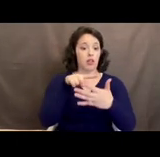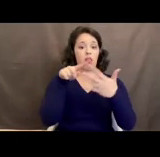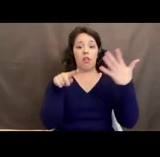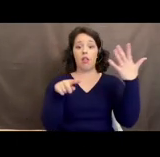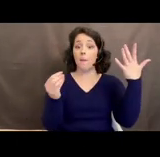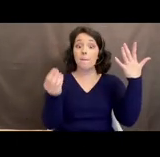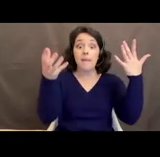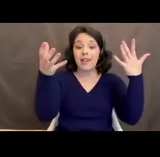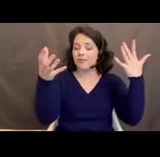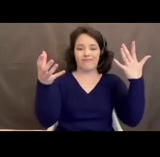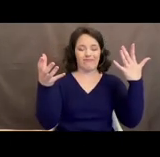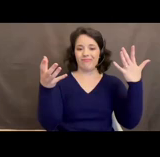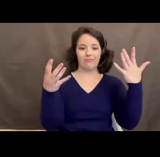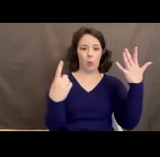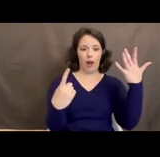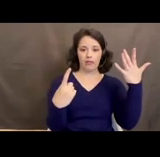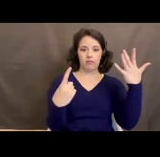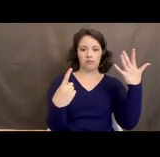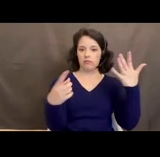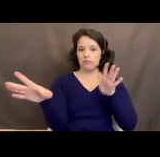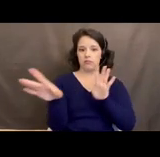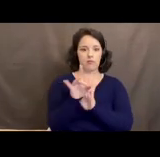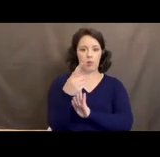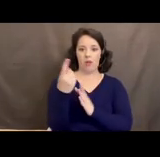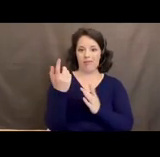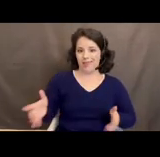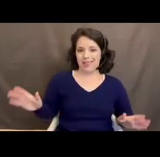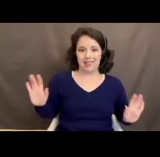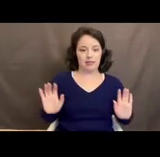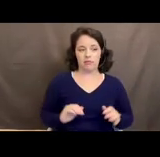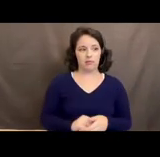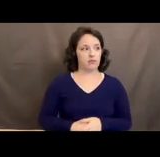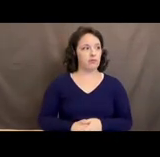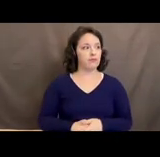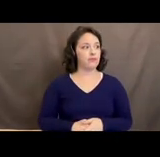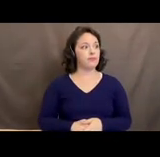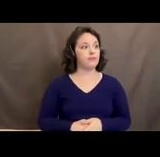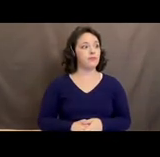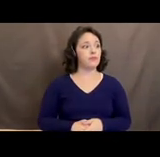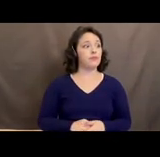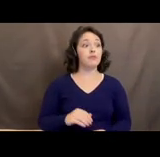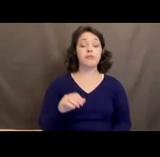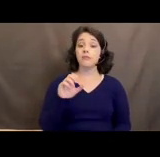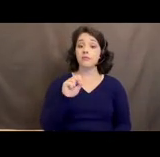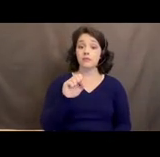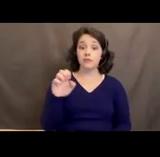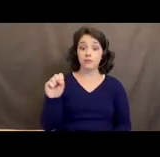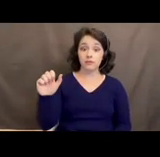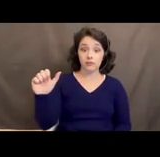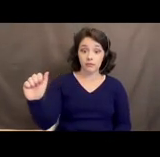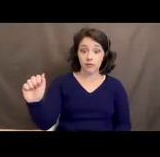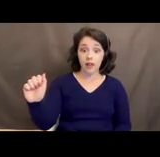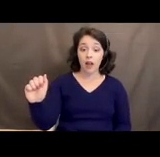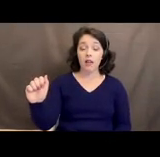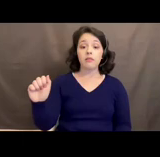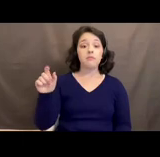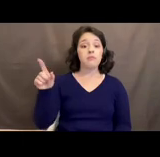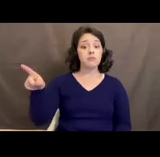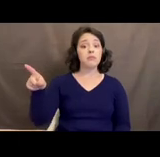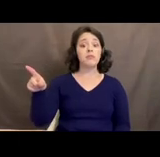payee, and I'll just say RP for short. SSA allows benefits to be deposited into an ABLE